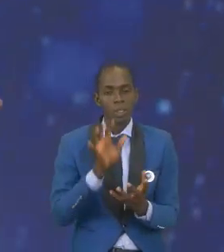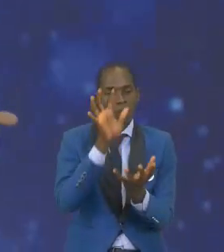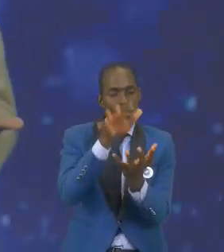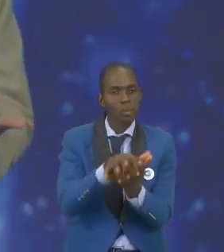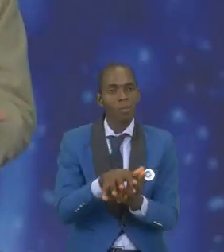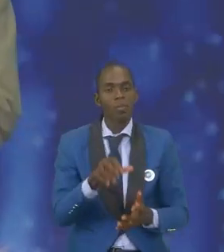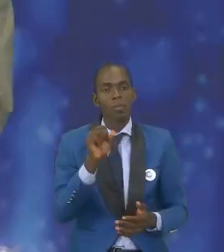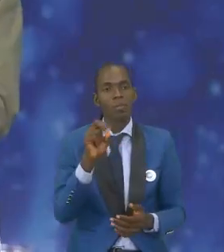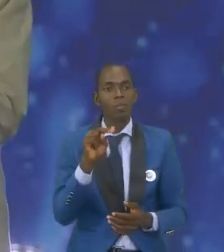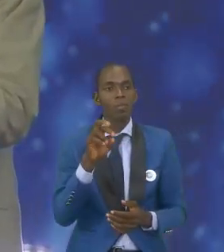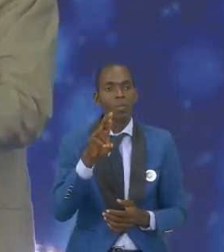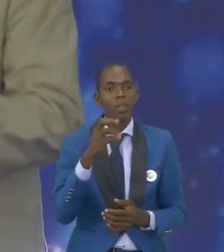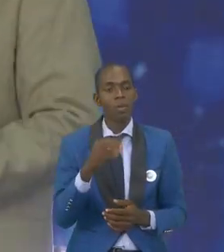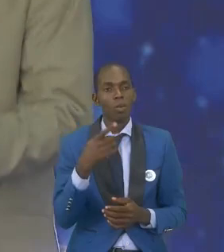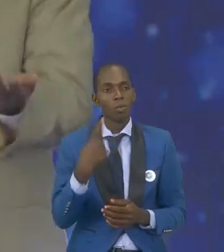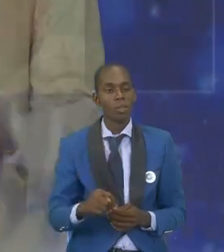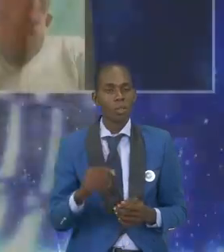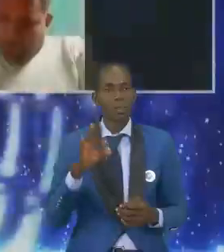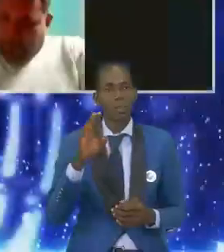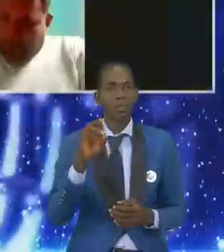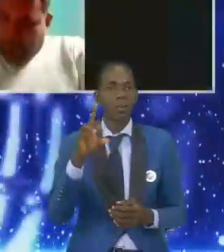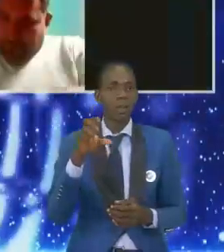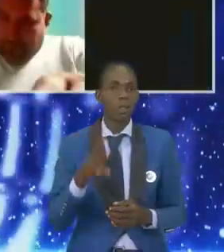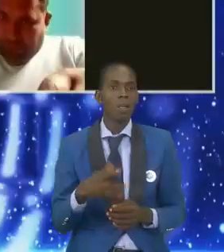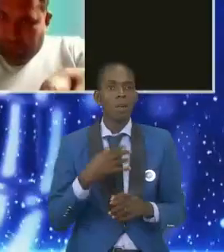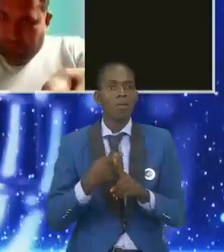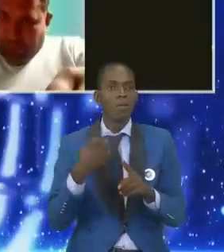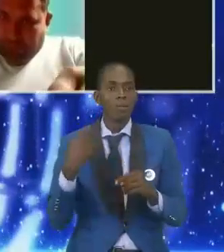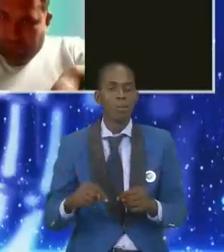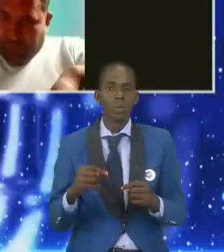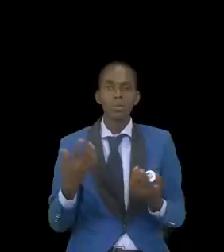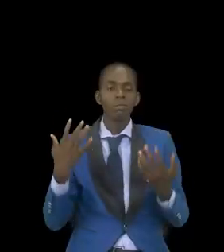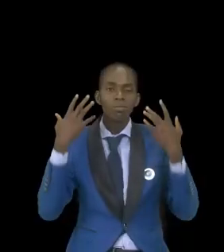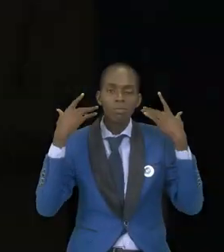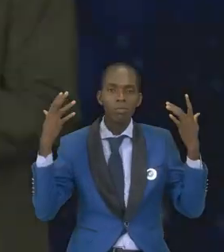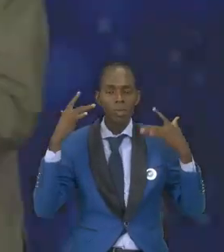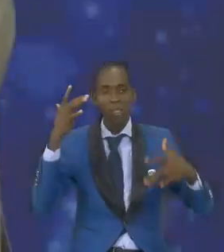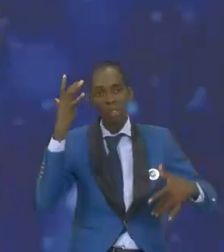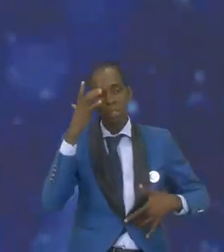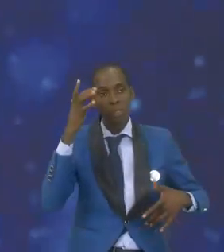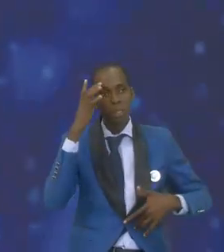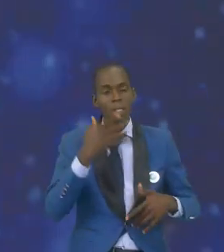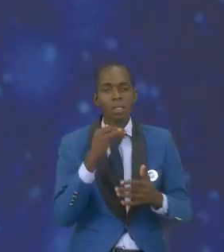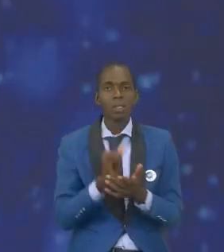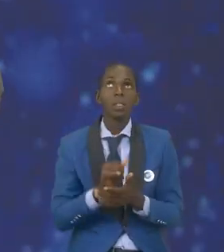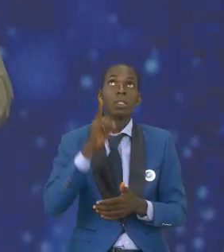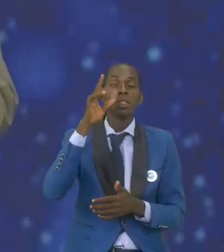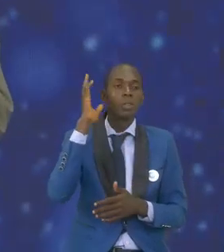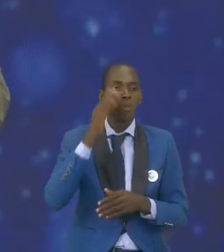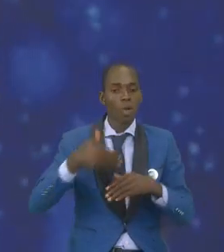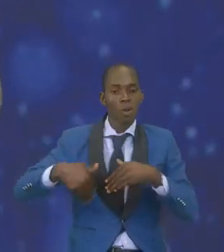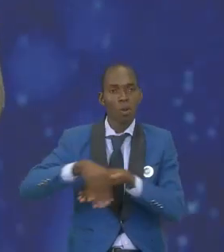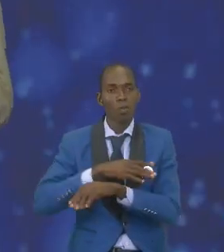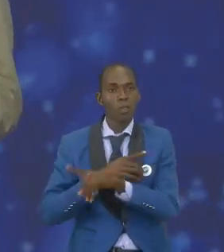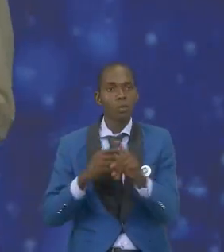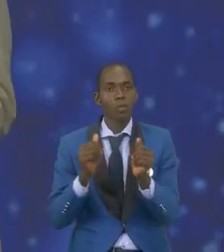and from the noisome pestilence. In verse 4, he tells us, he shall cover thee with his